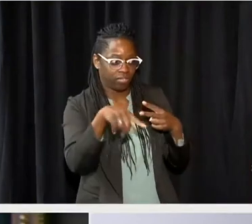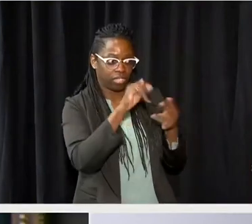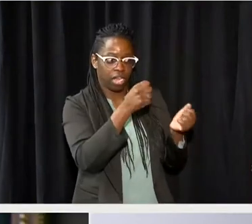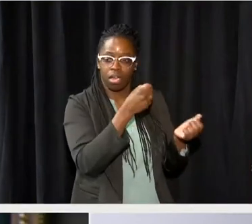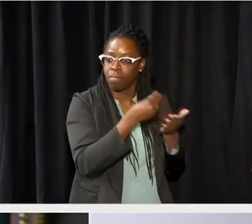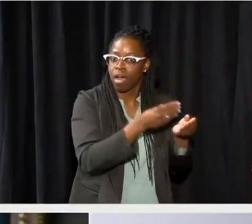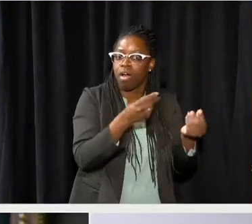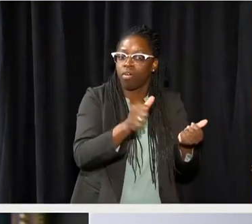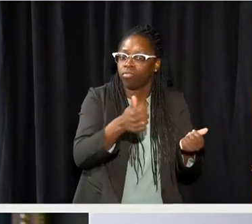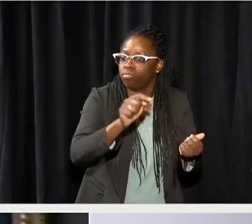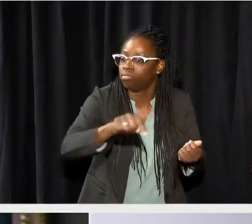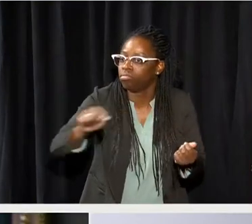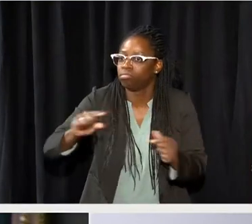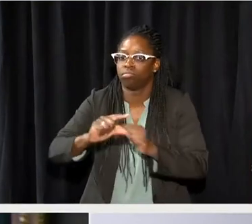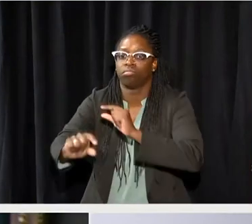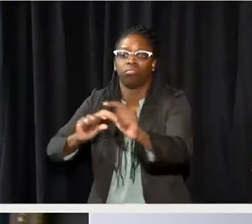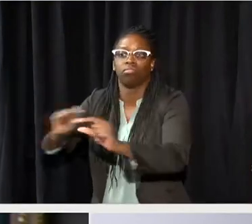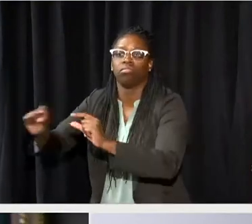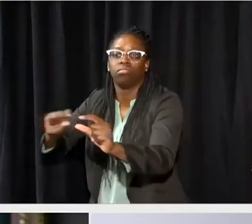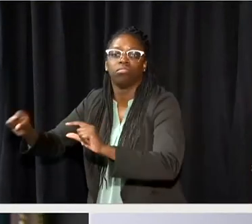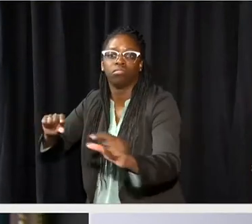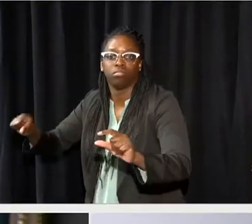state.